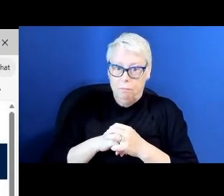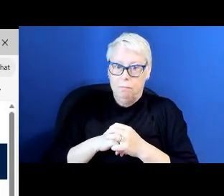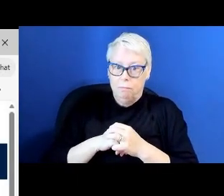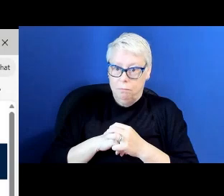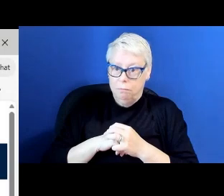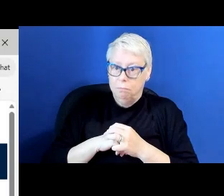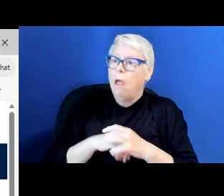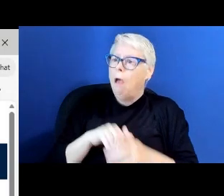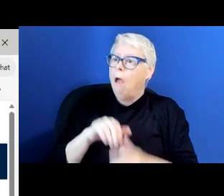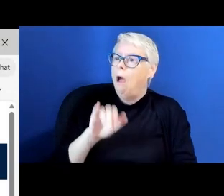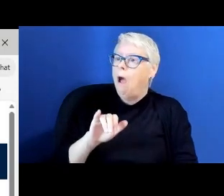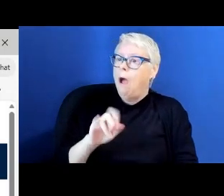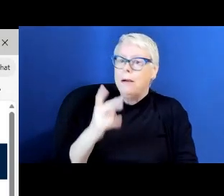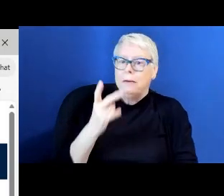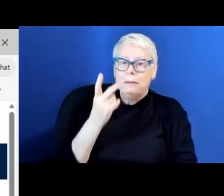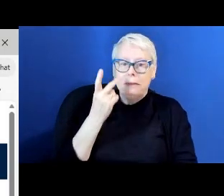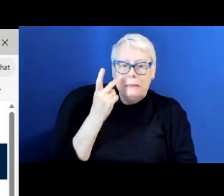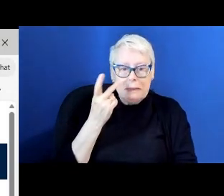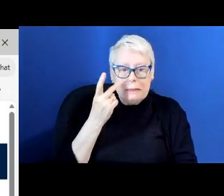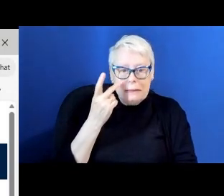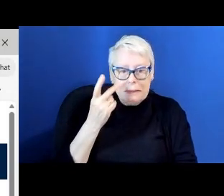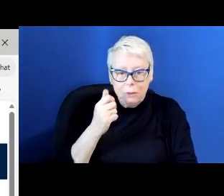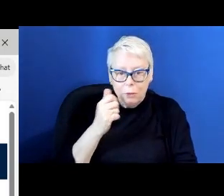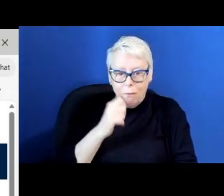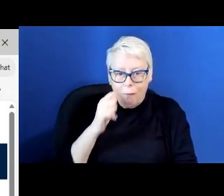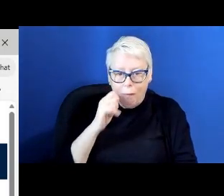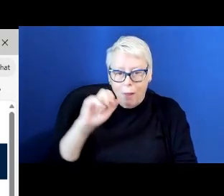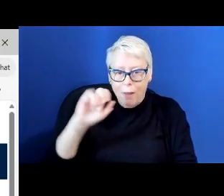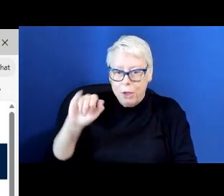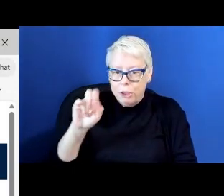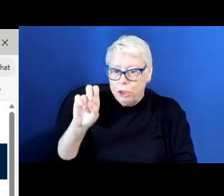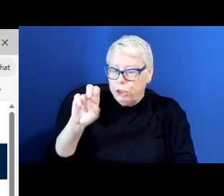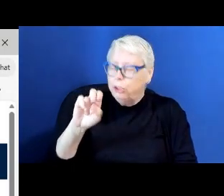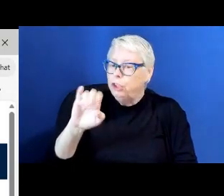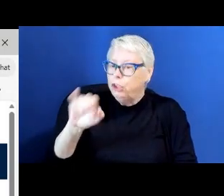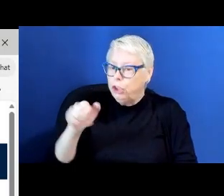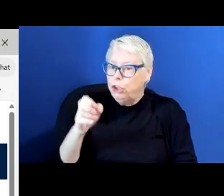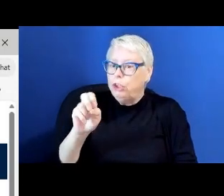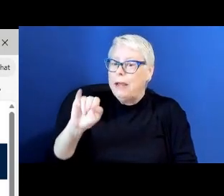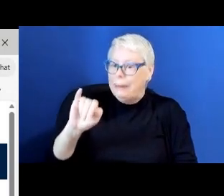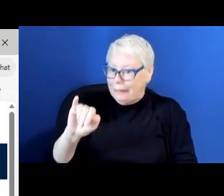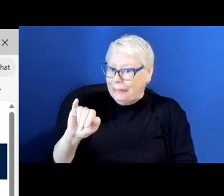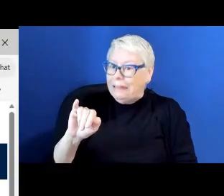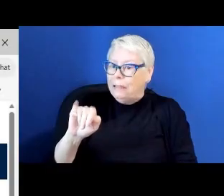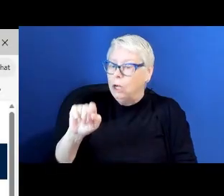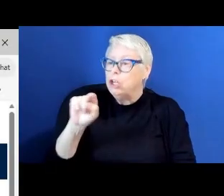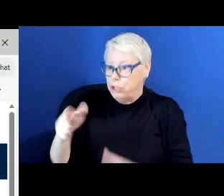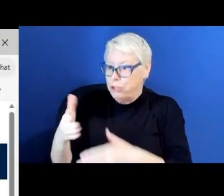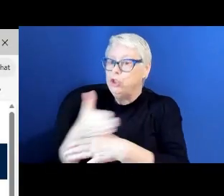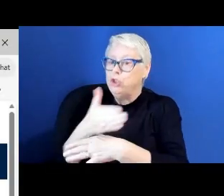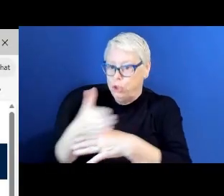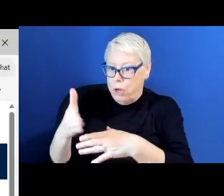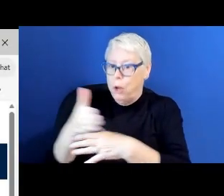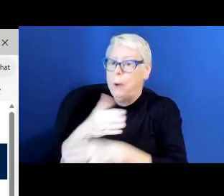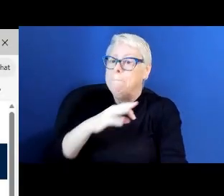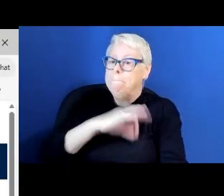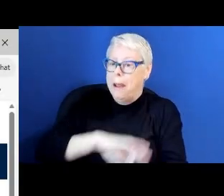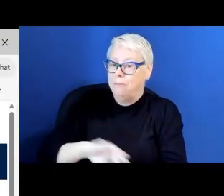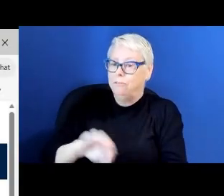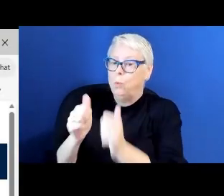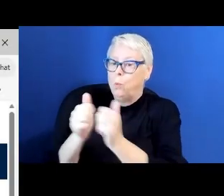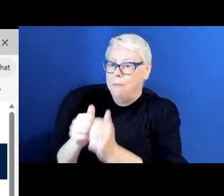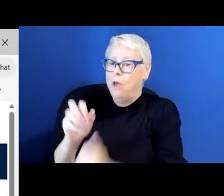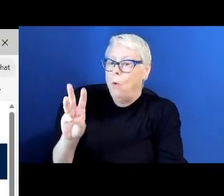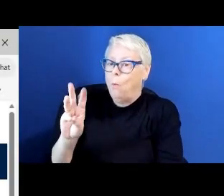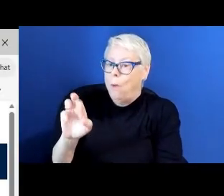And I see already that Jenny shared the benefits Wayfinder page with you, so I will return back